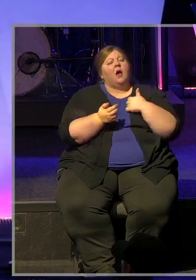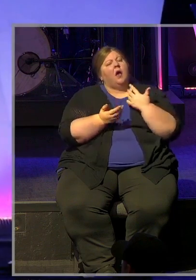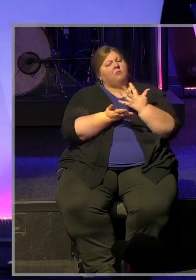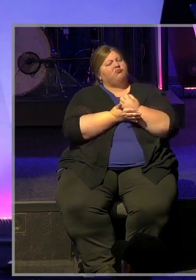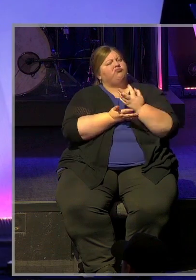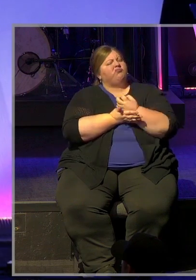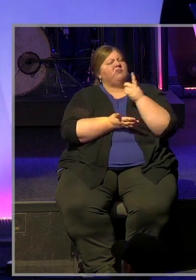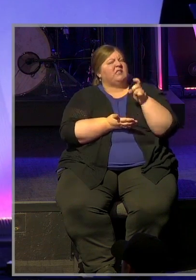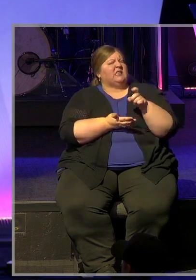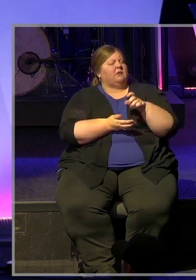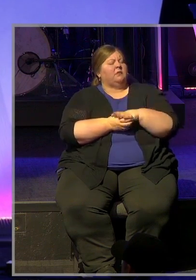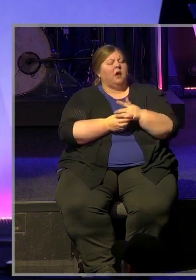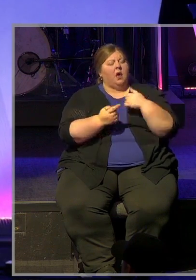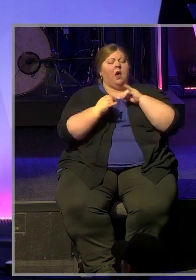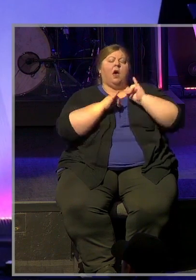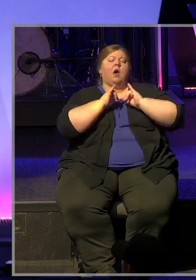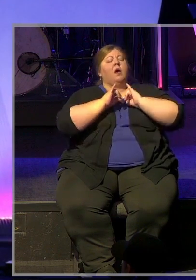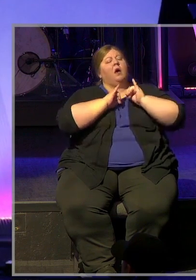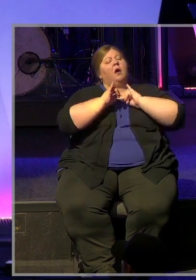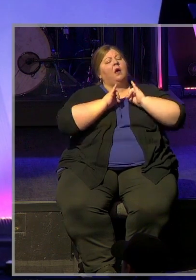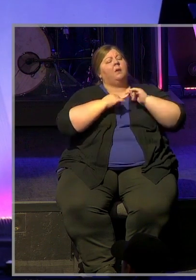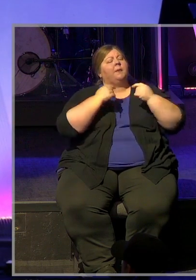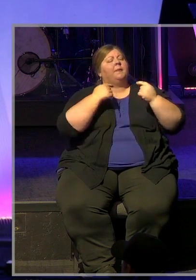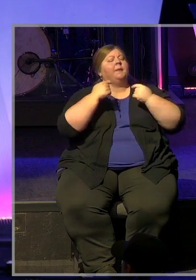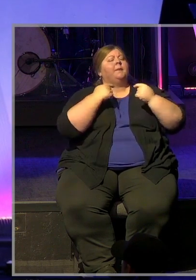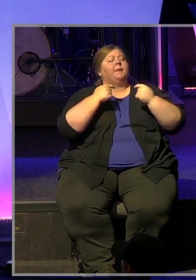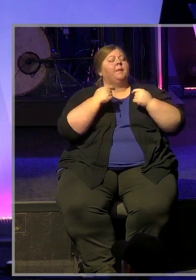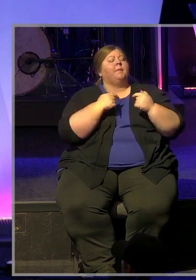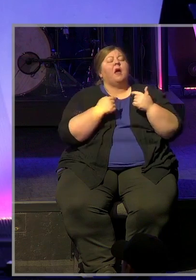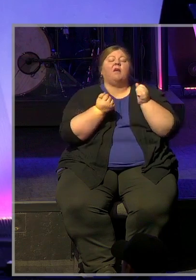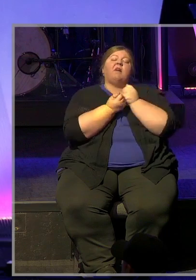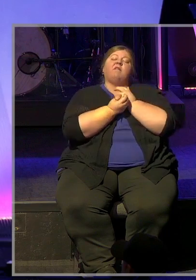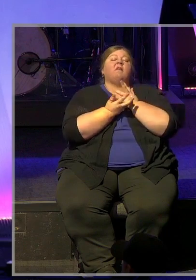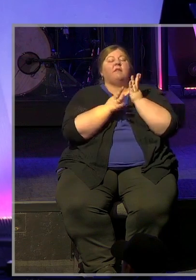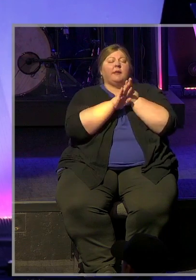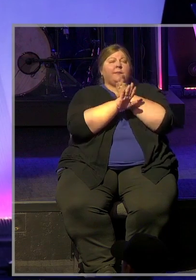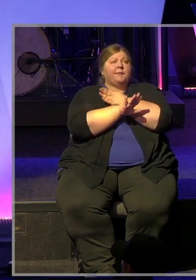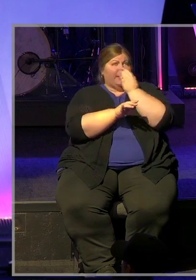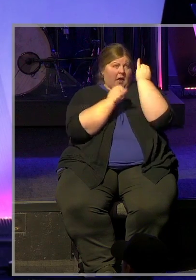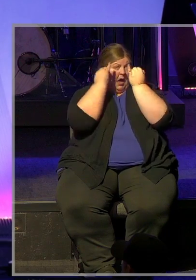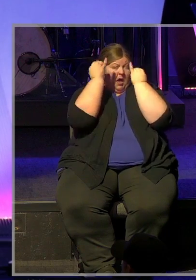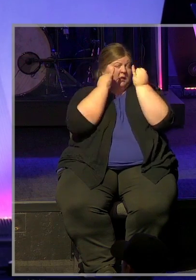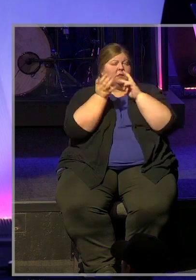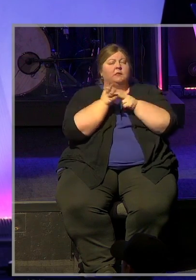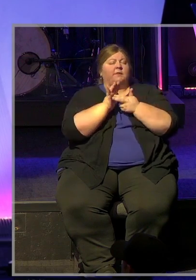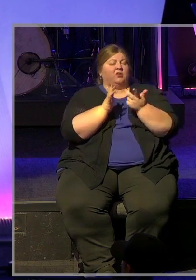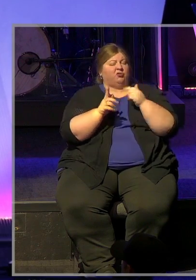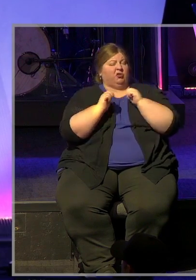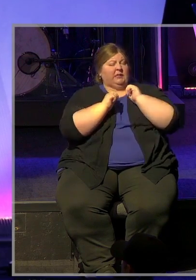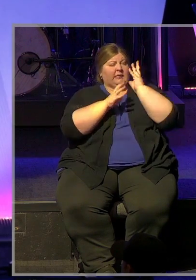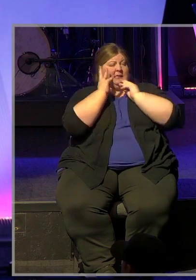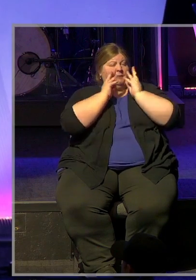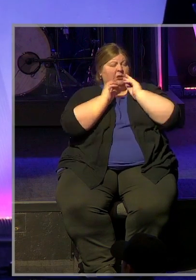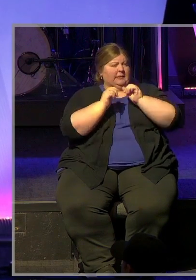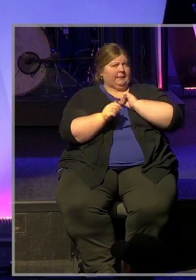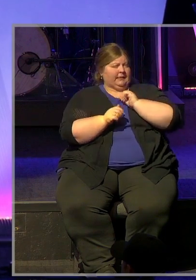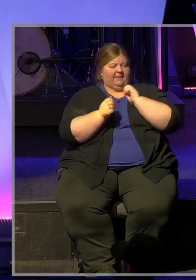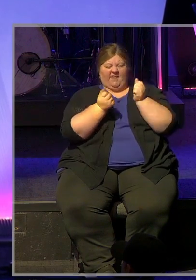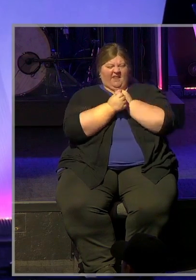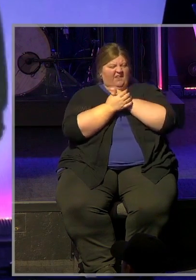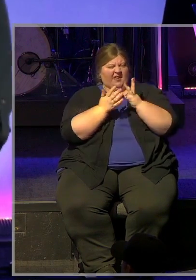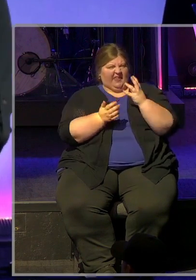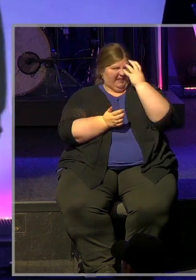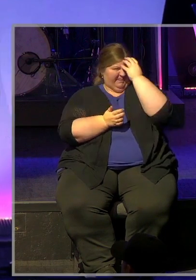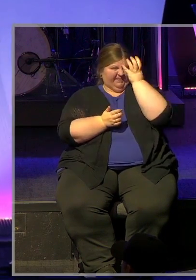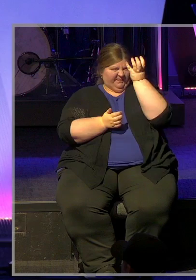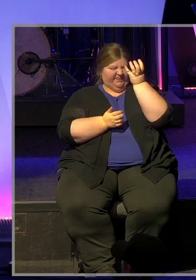deserve. Eisegesis is I have all of these things, preconceived notions, definitions, experiences. I have all of this stuff so that